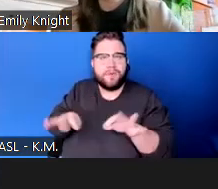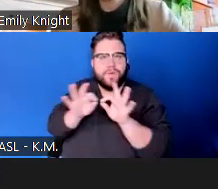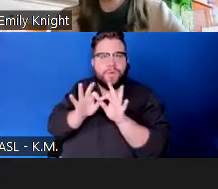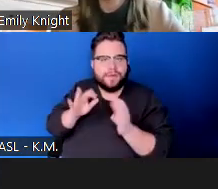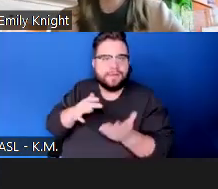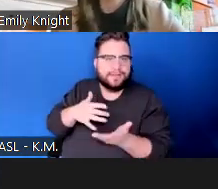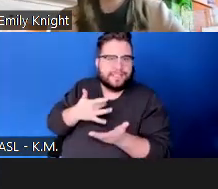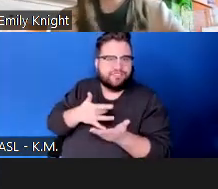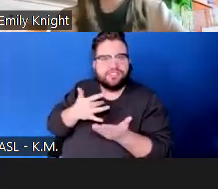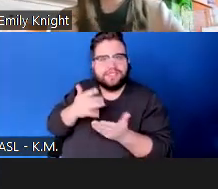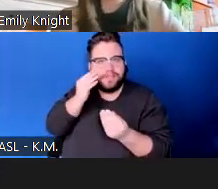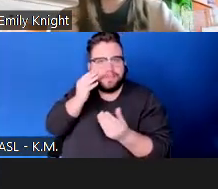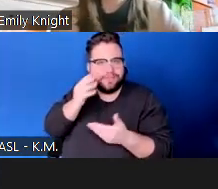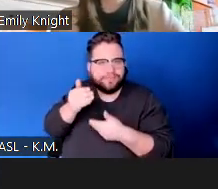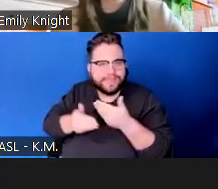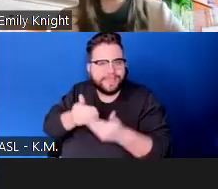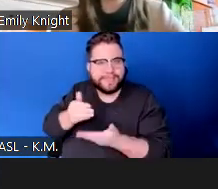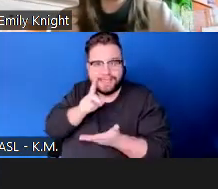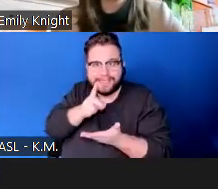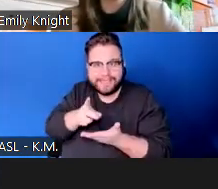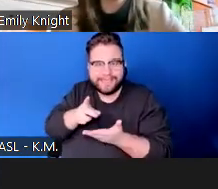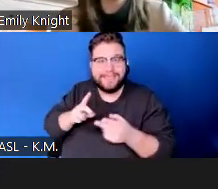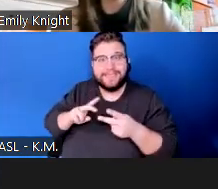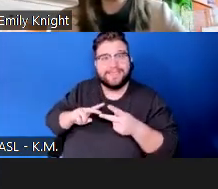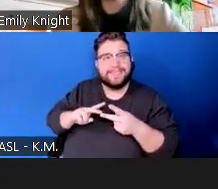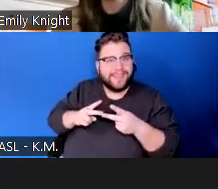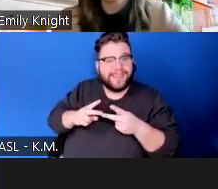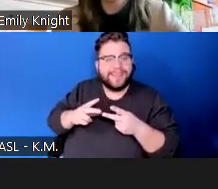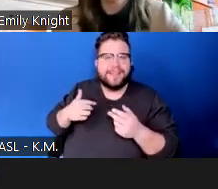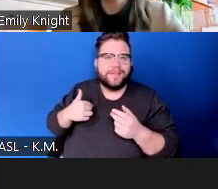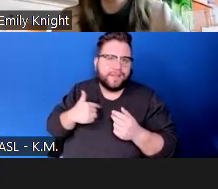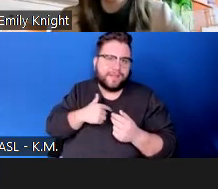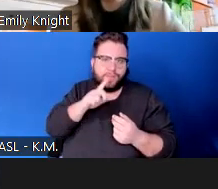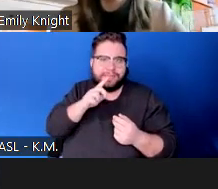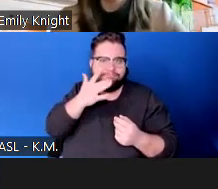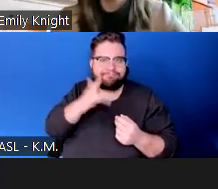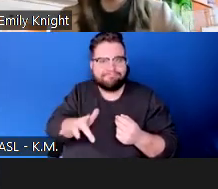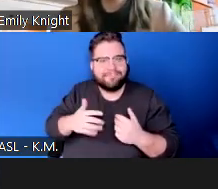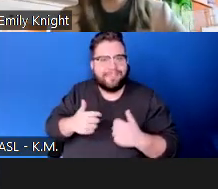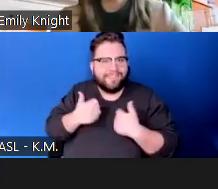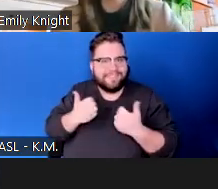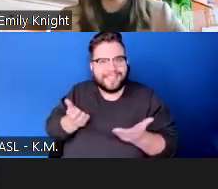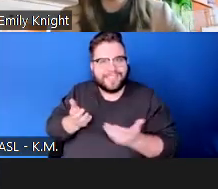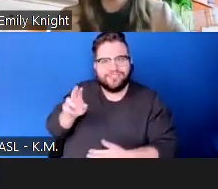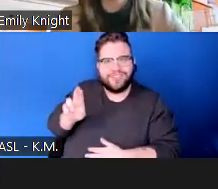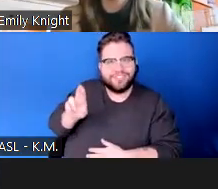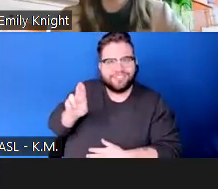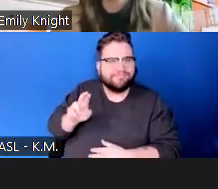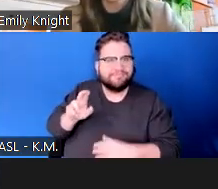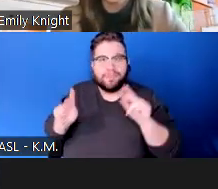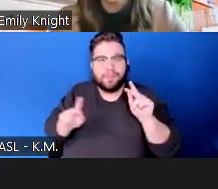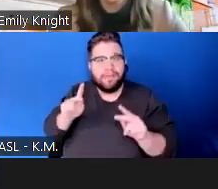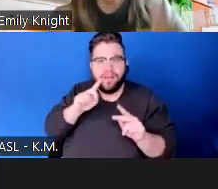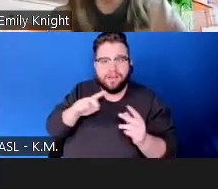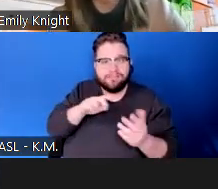think second, that we are fortunate to live in a community here in Rochester where people are looking at this and